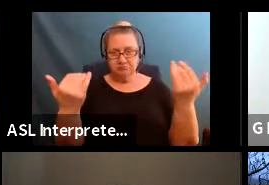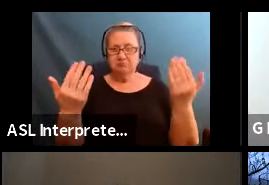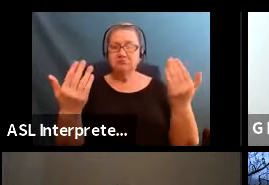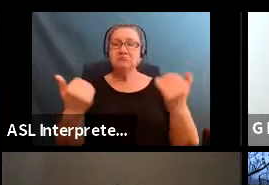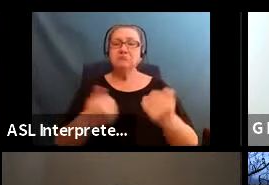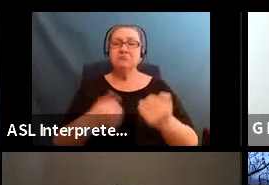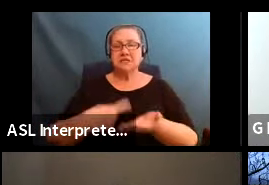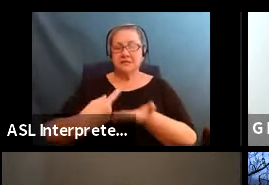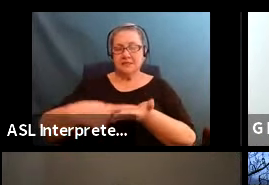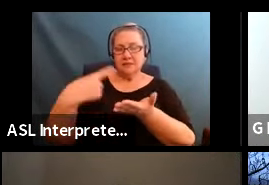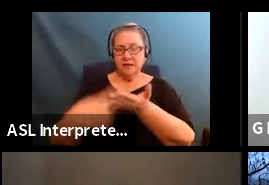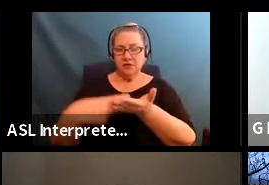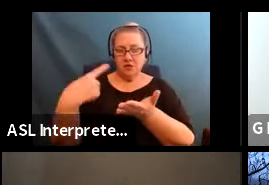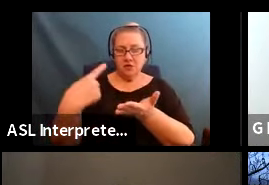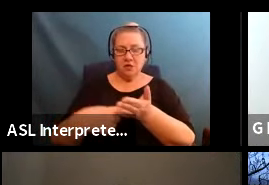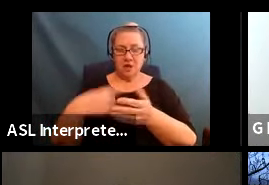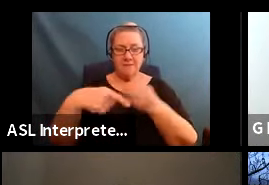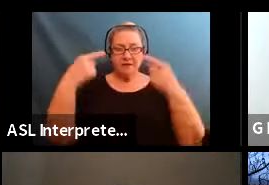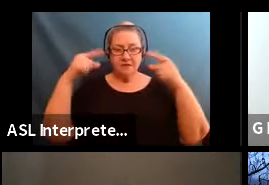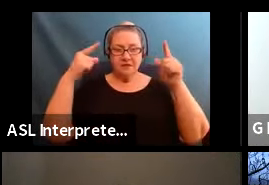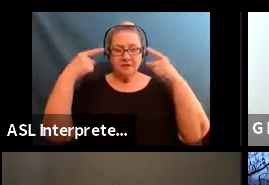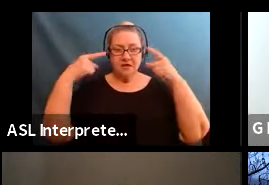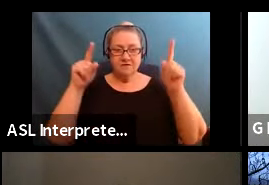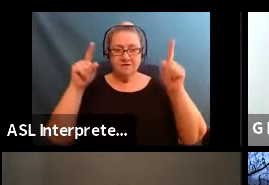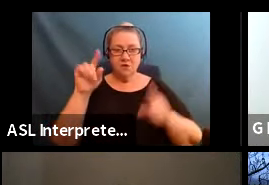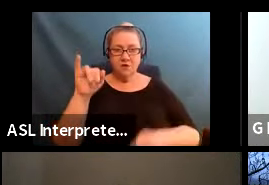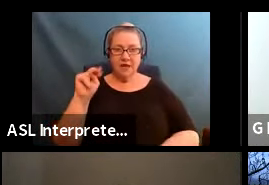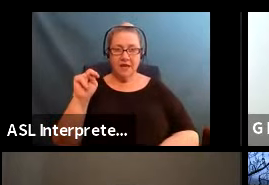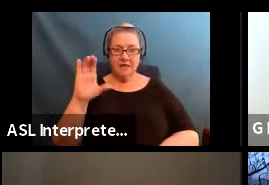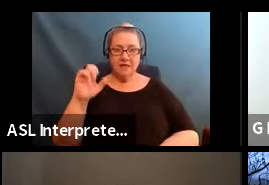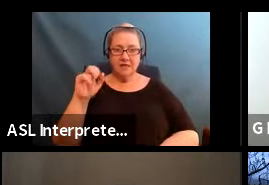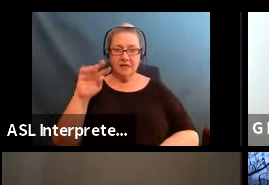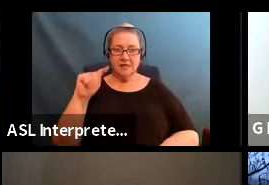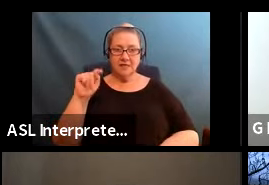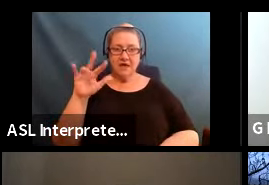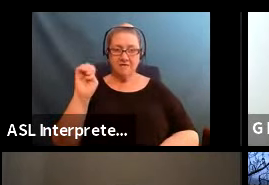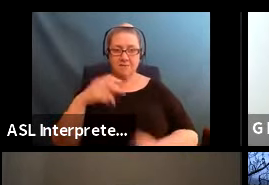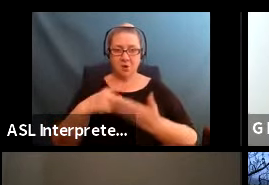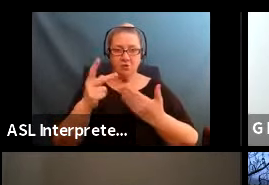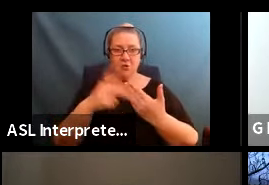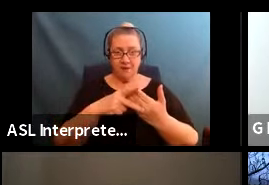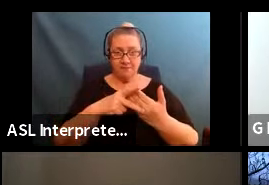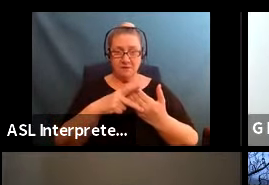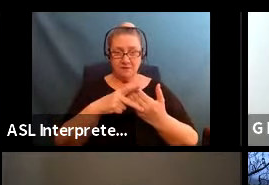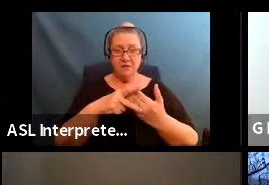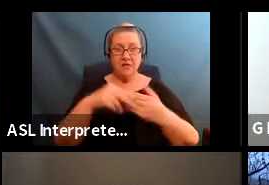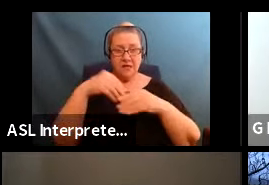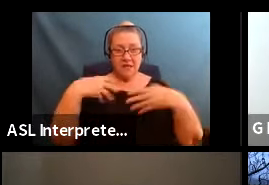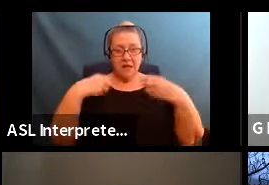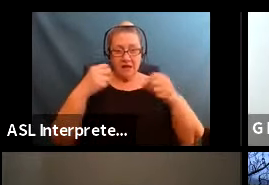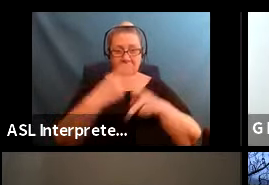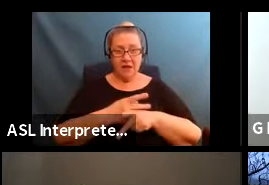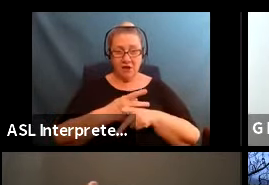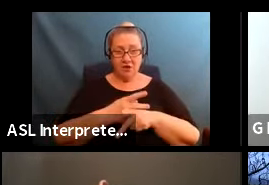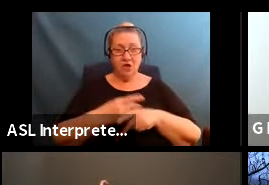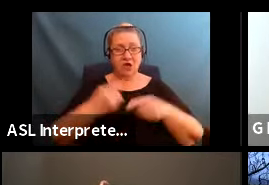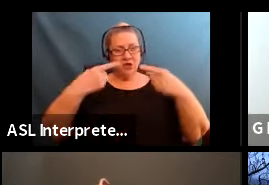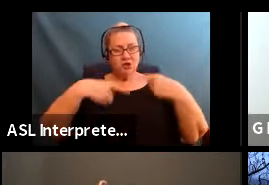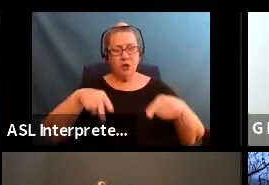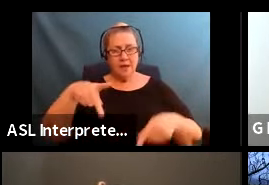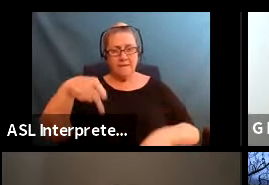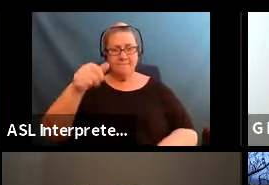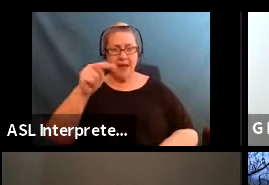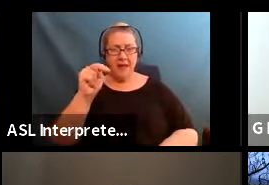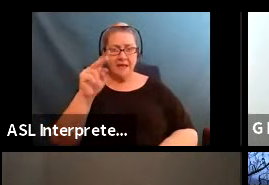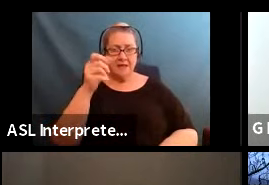for successful incentive programs in healthcare. And I think during a pandemic, our goal is to get people vaccinated.